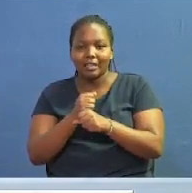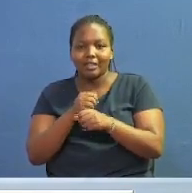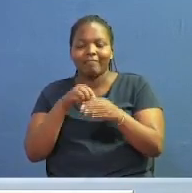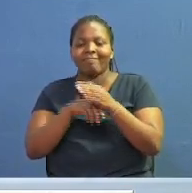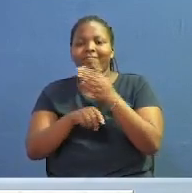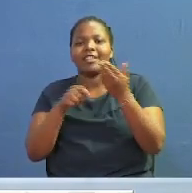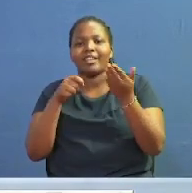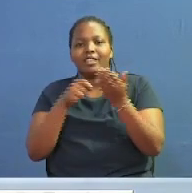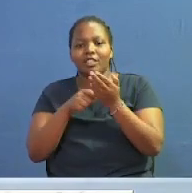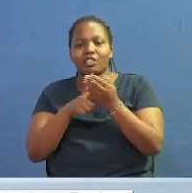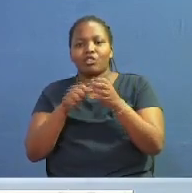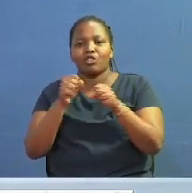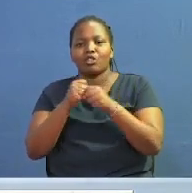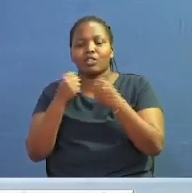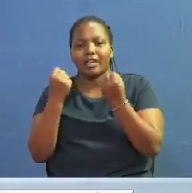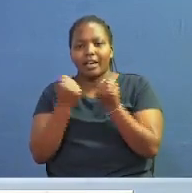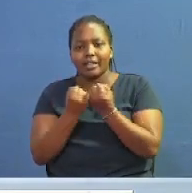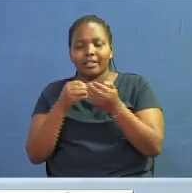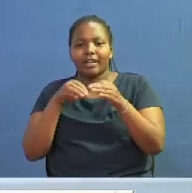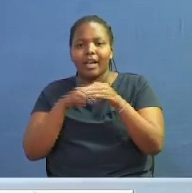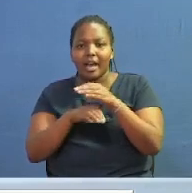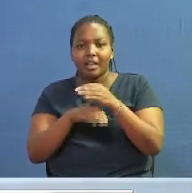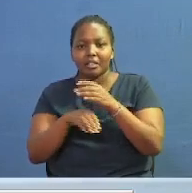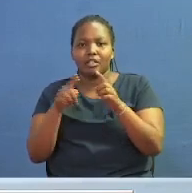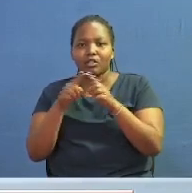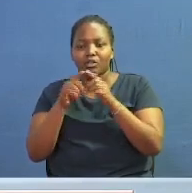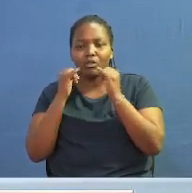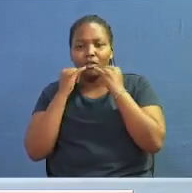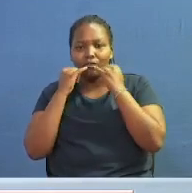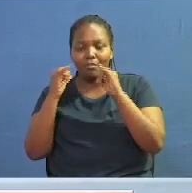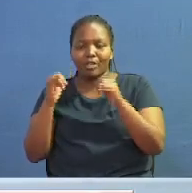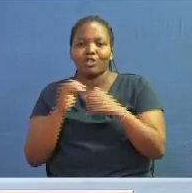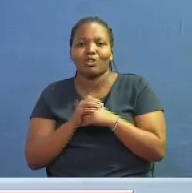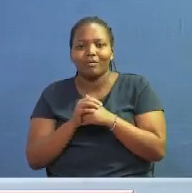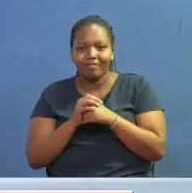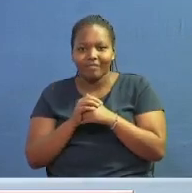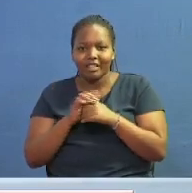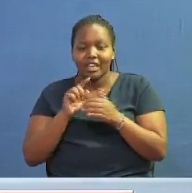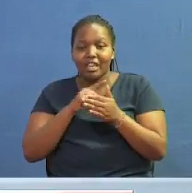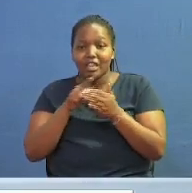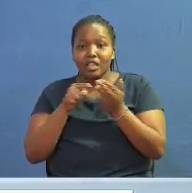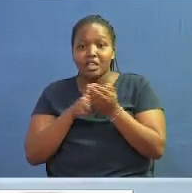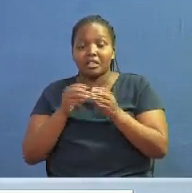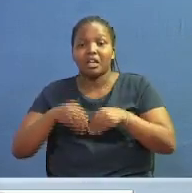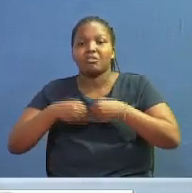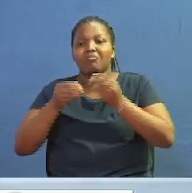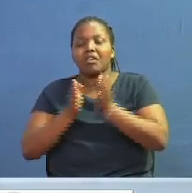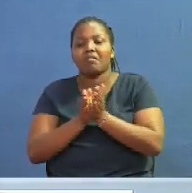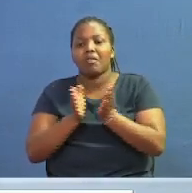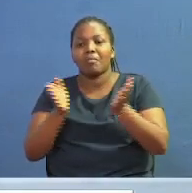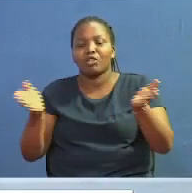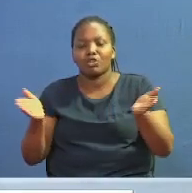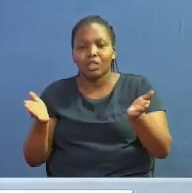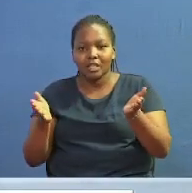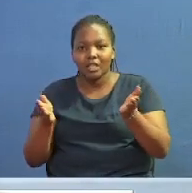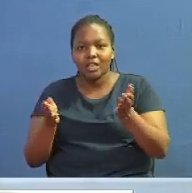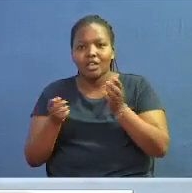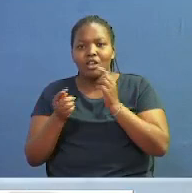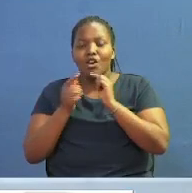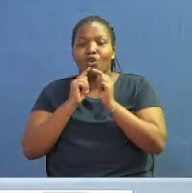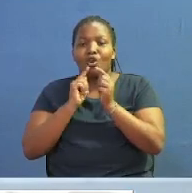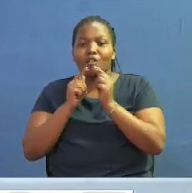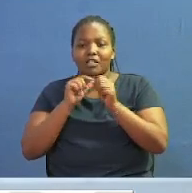society with the same access to information as everyone else. This has paved way to the conversation about